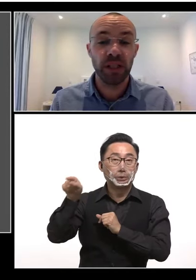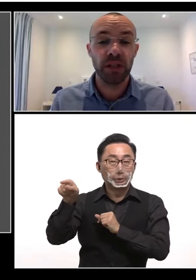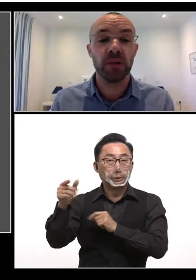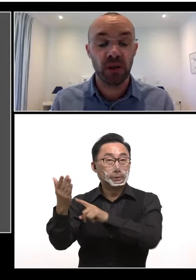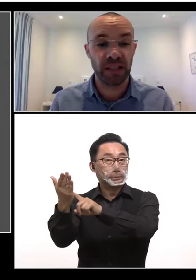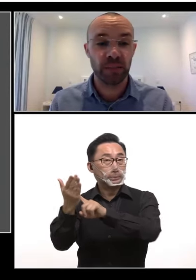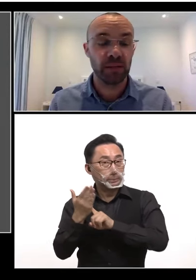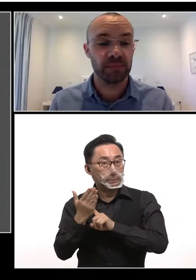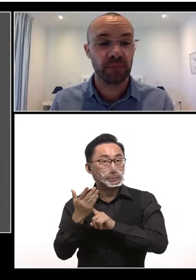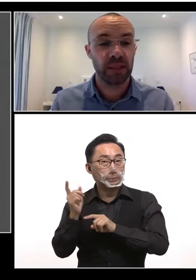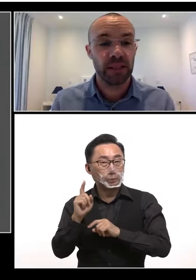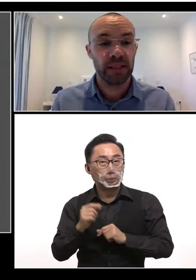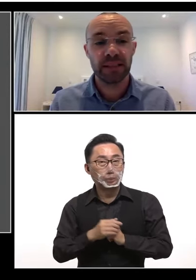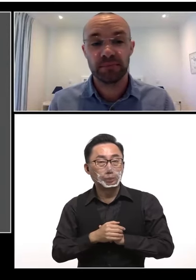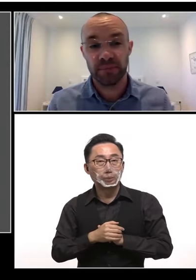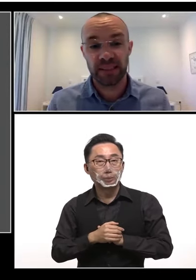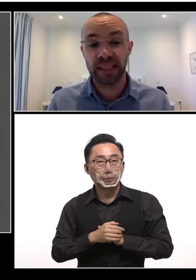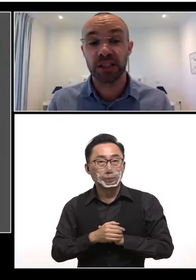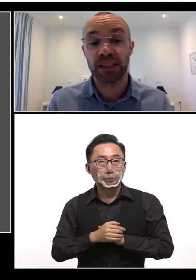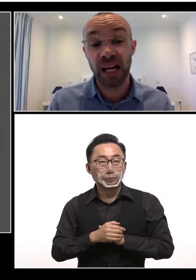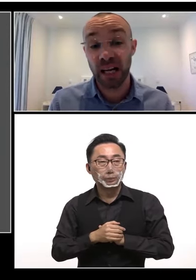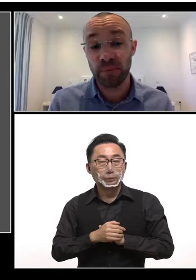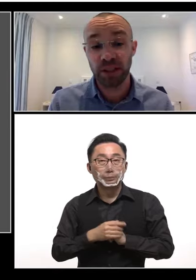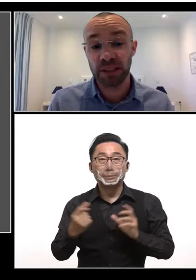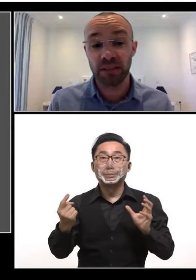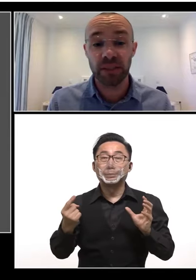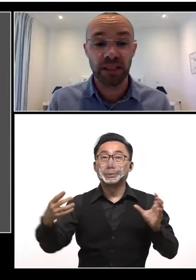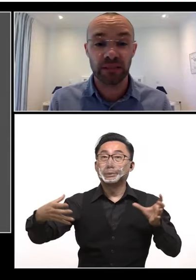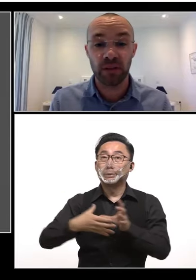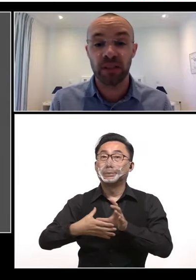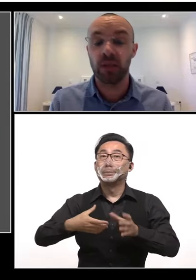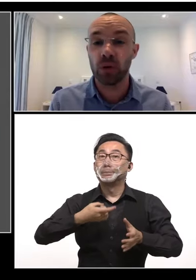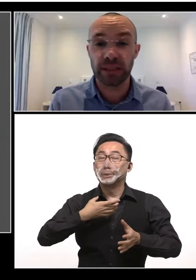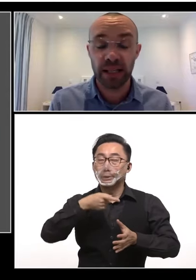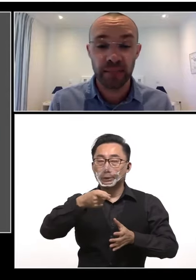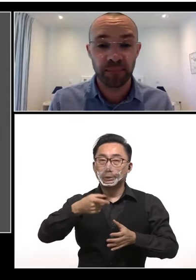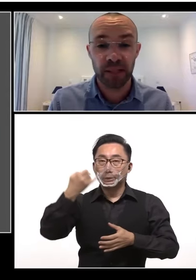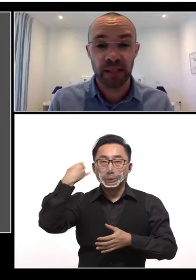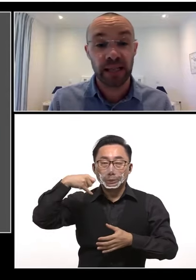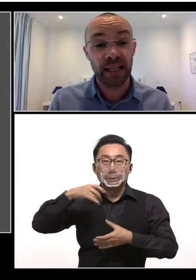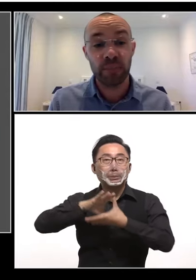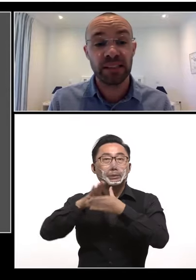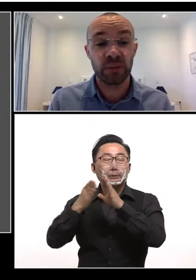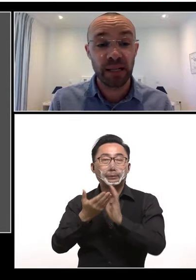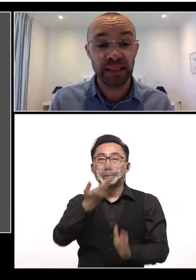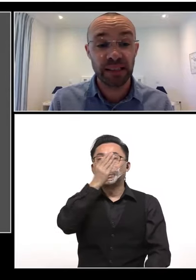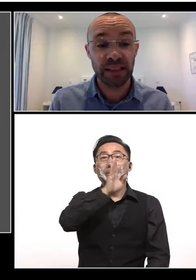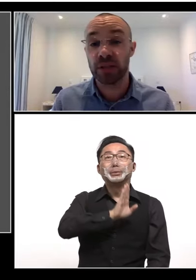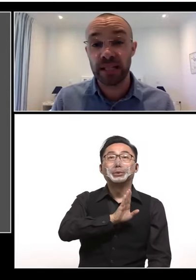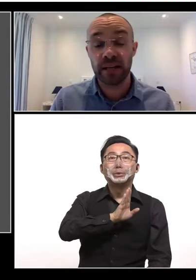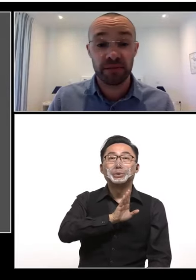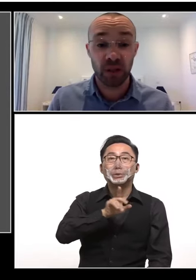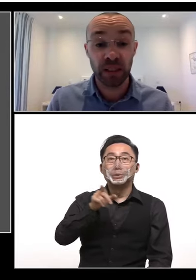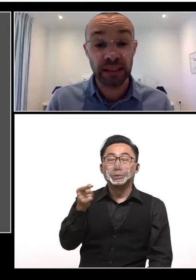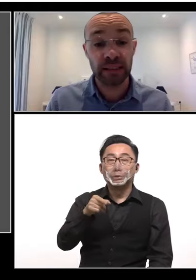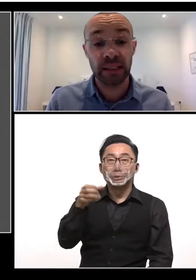knew nothing about. This signature style I mentioned is something that's evolving all the time. And collaborating with Matty and with our other